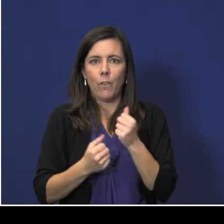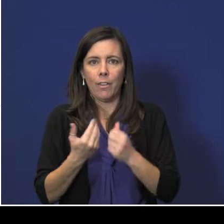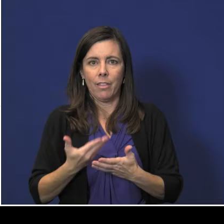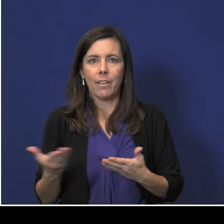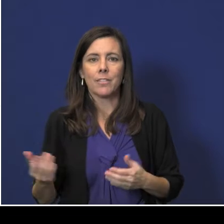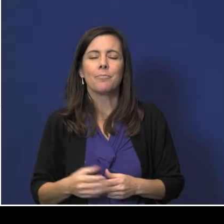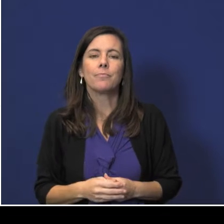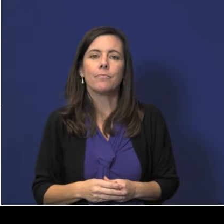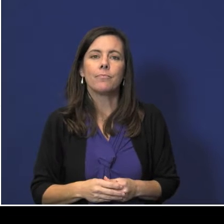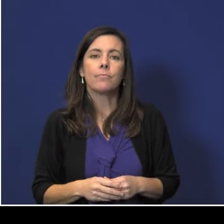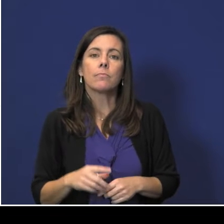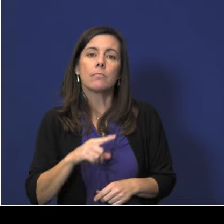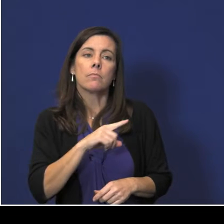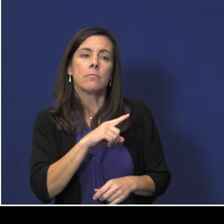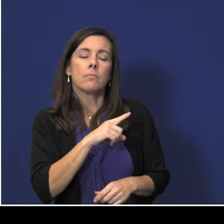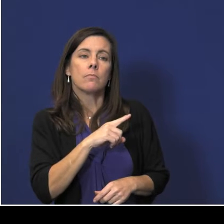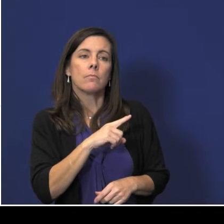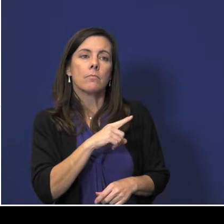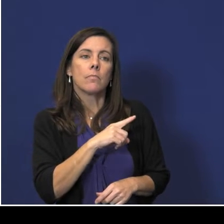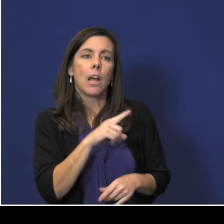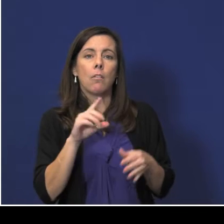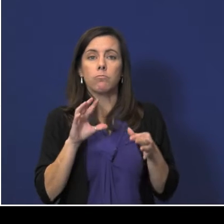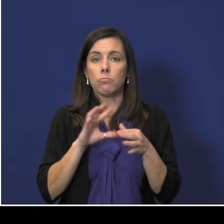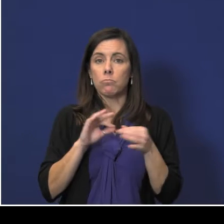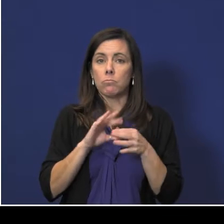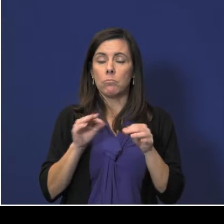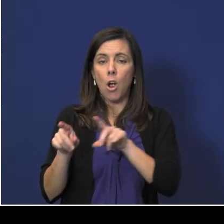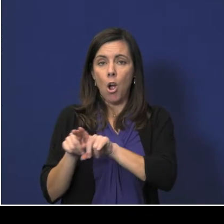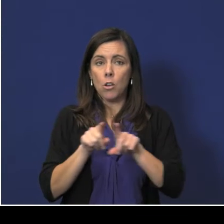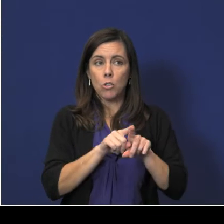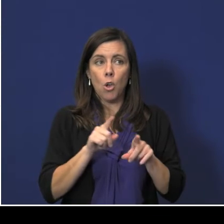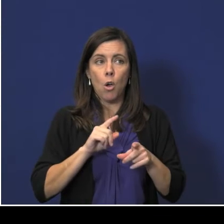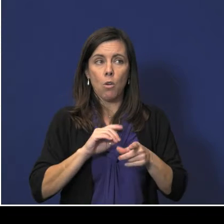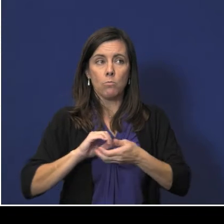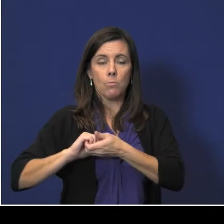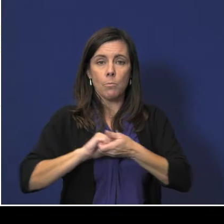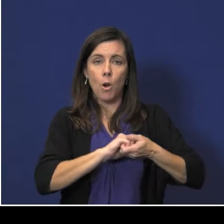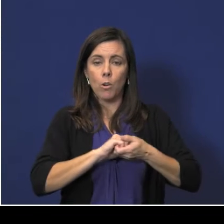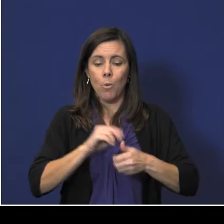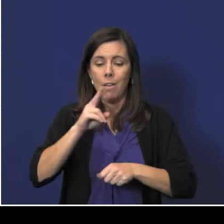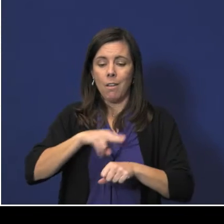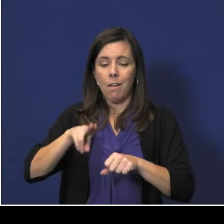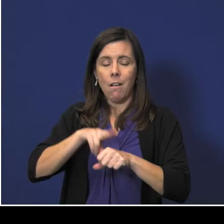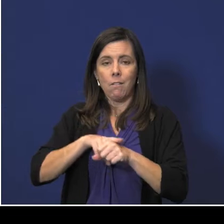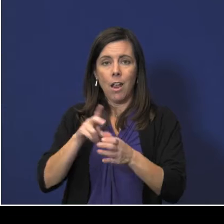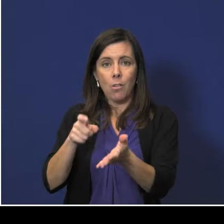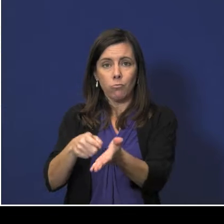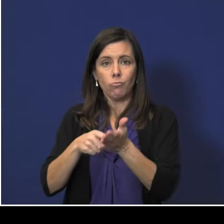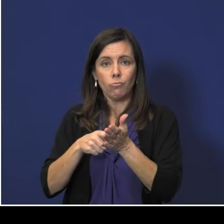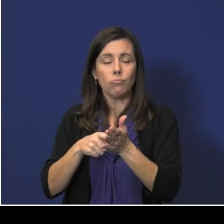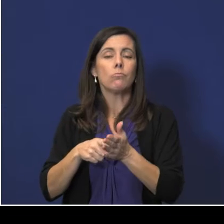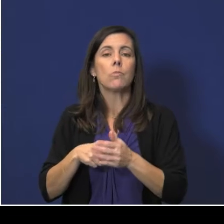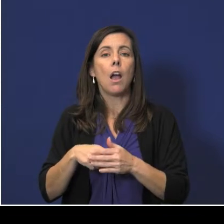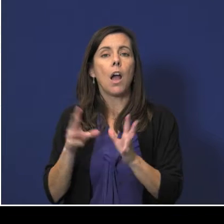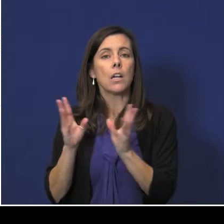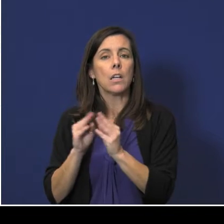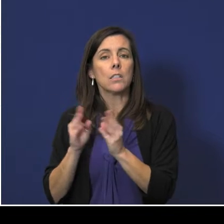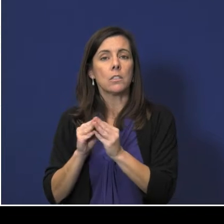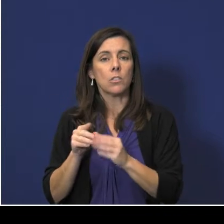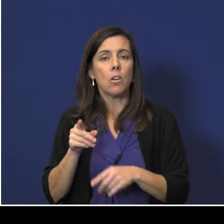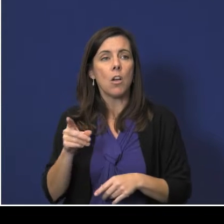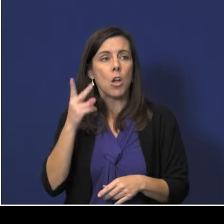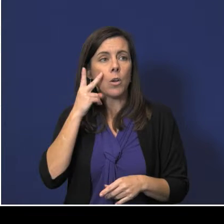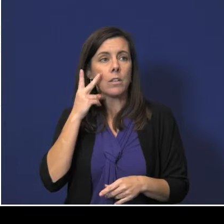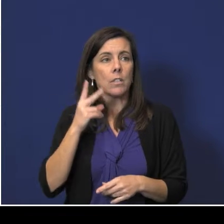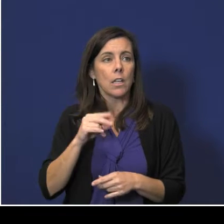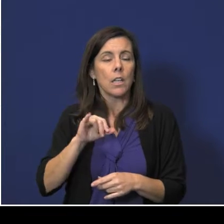then as Brendan was mentioning, we also were partnered with a nationally recognized consultants. So you can see here, Jaffe